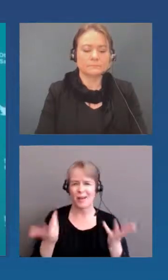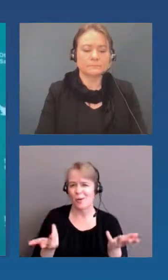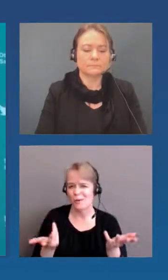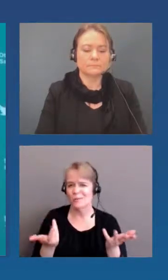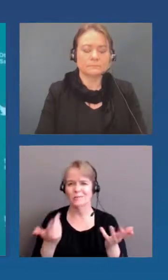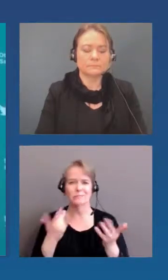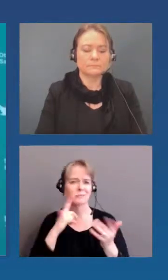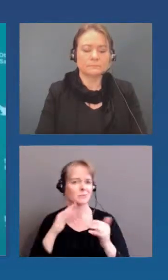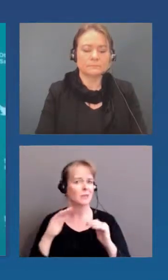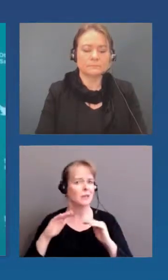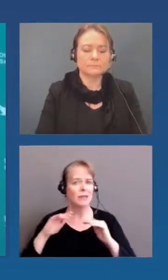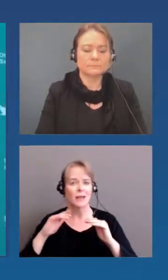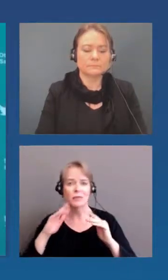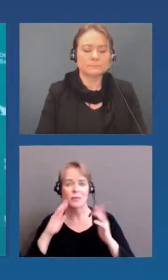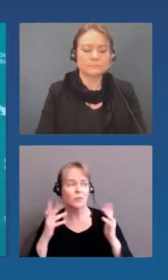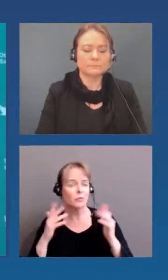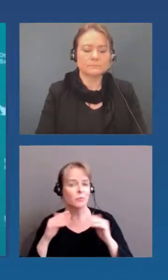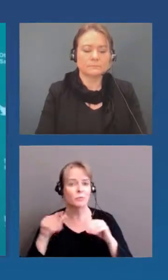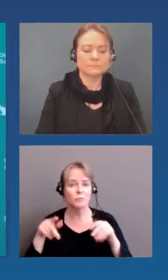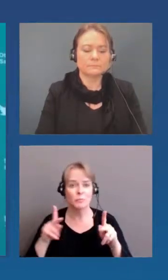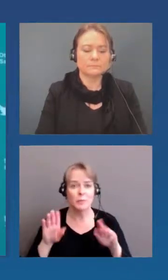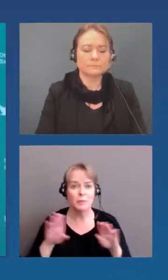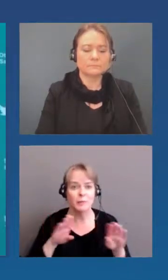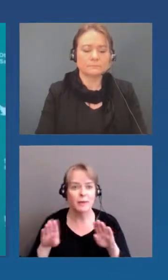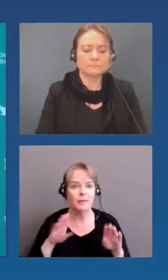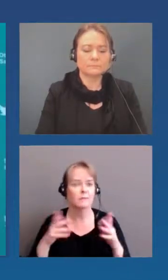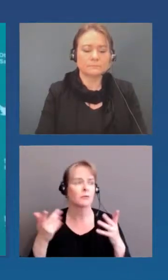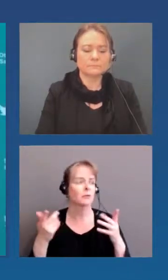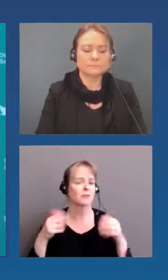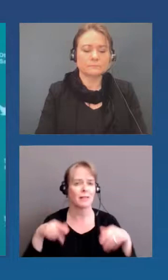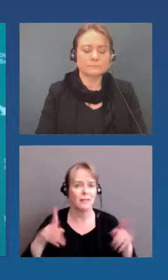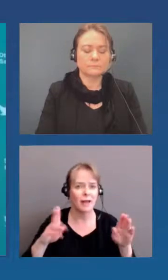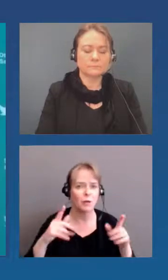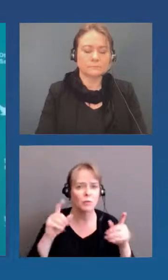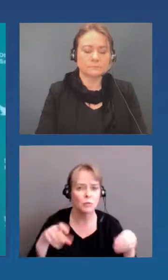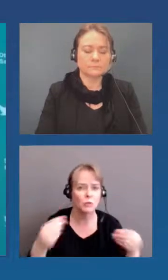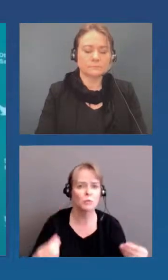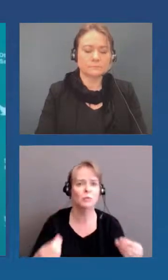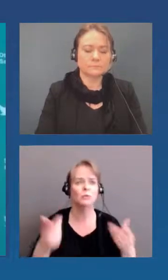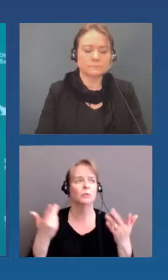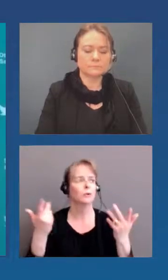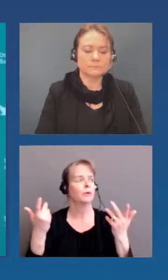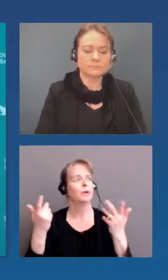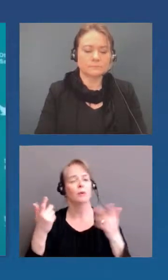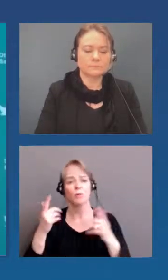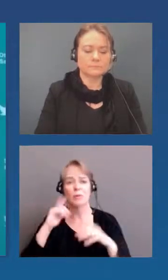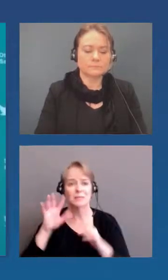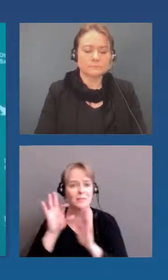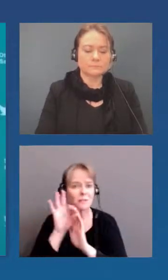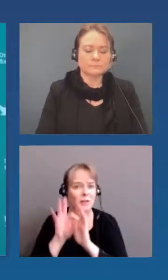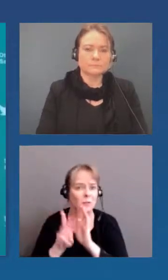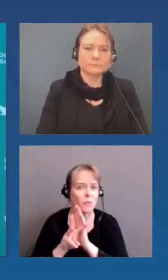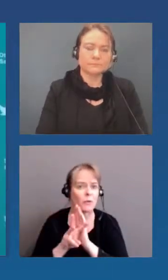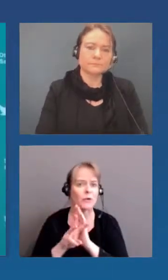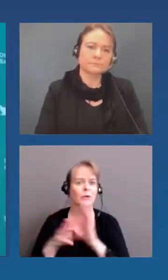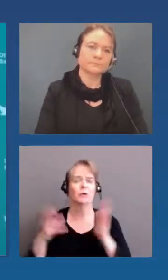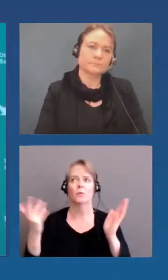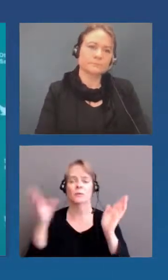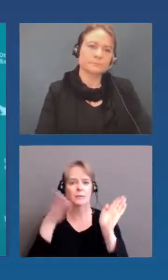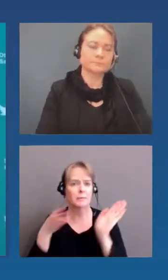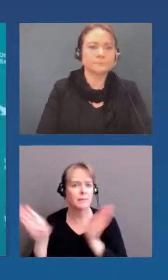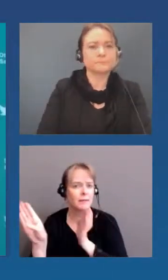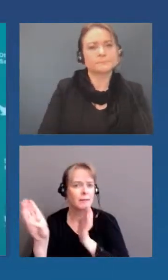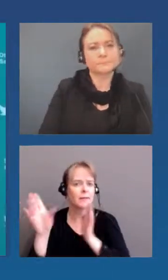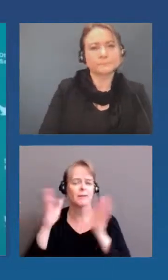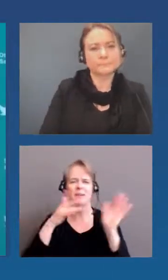about what behaviors are permissible or advisable. And this is, the short term over the next 3